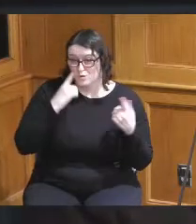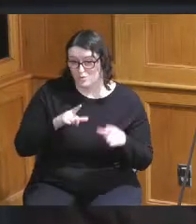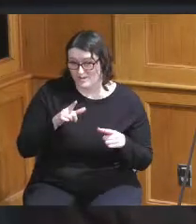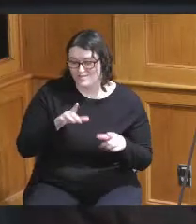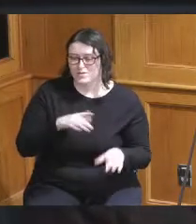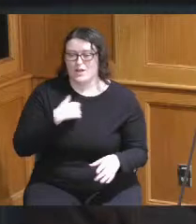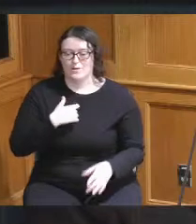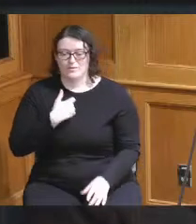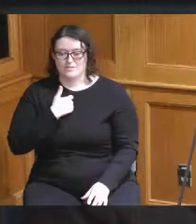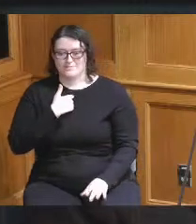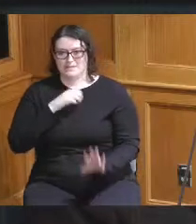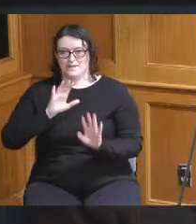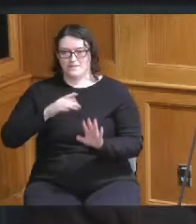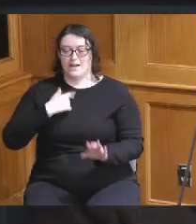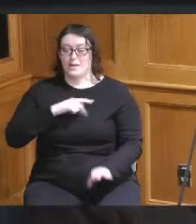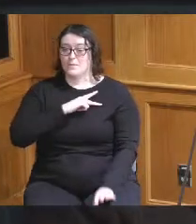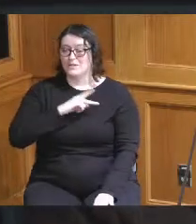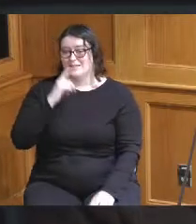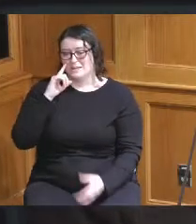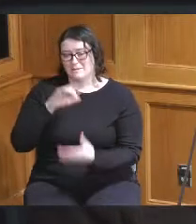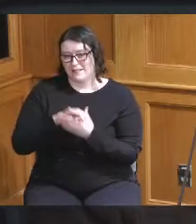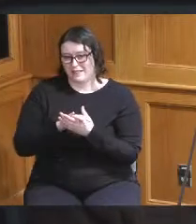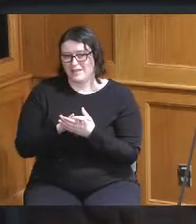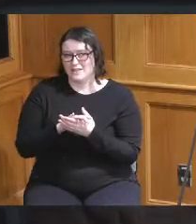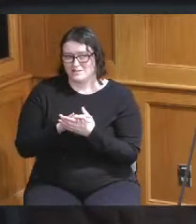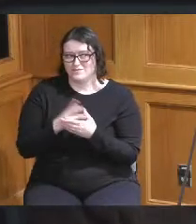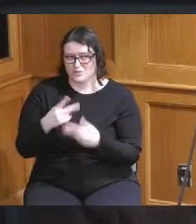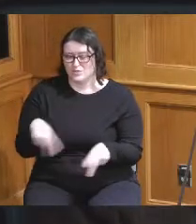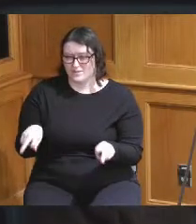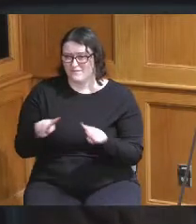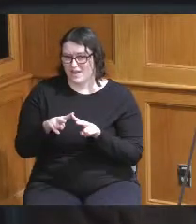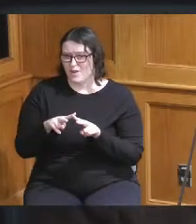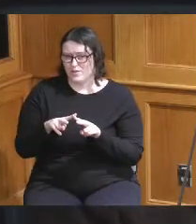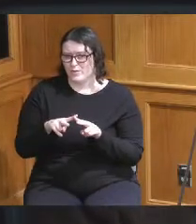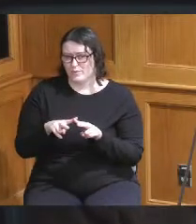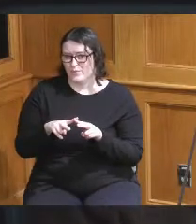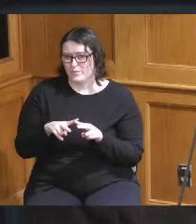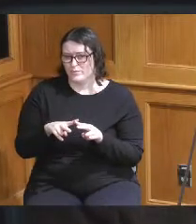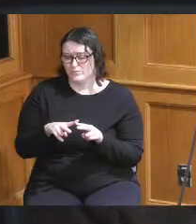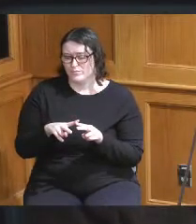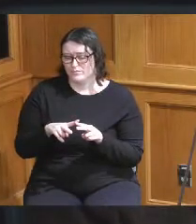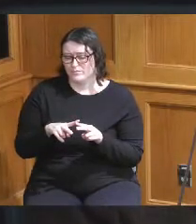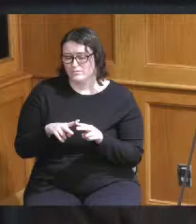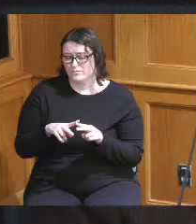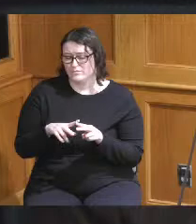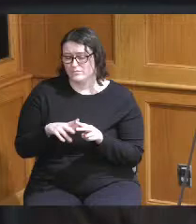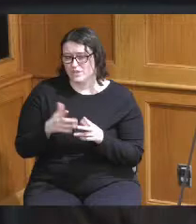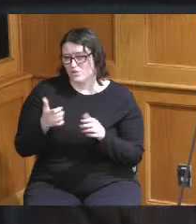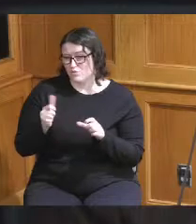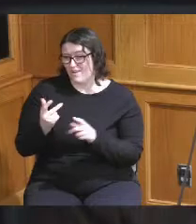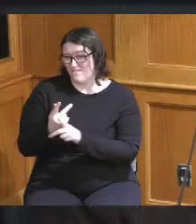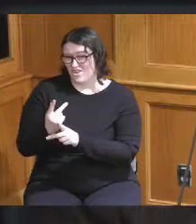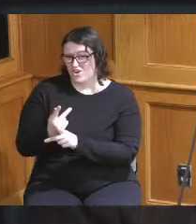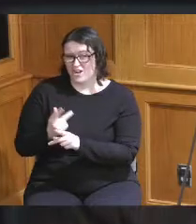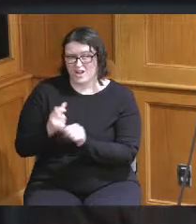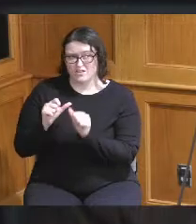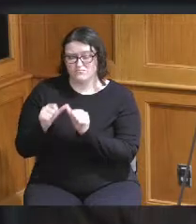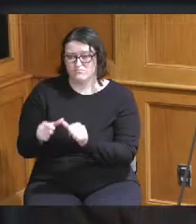myself. I personally believe that there's some value in trying to figure this